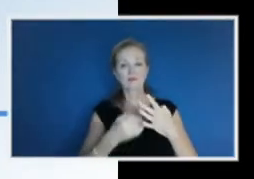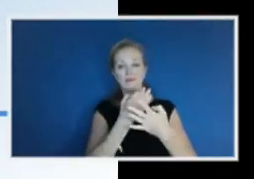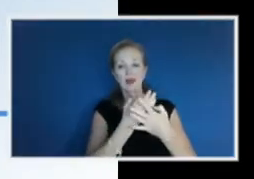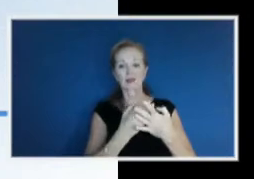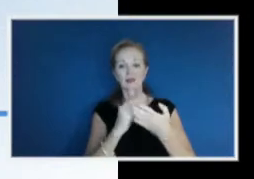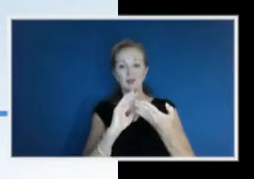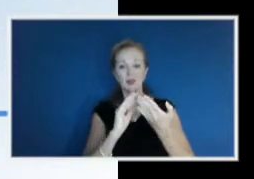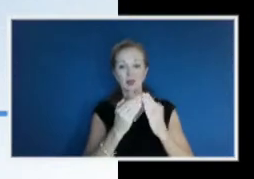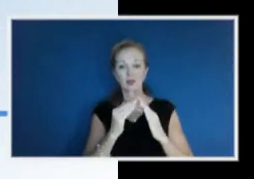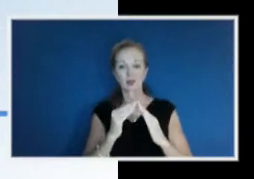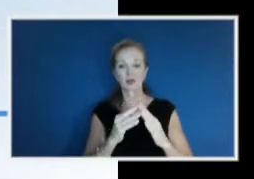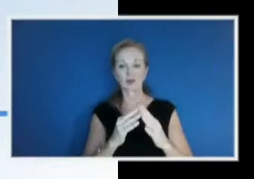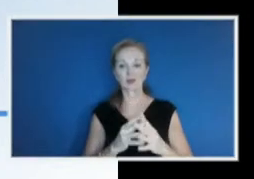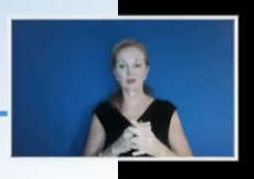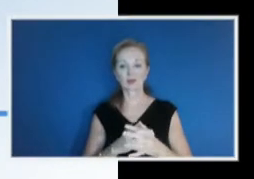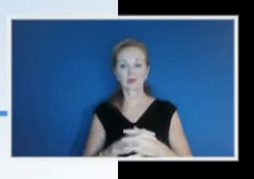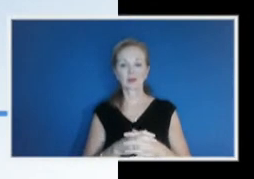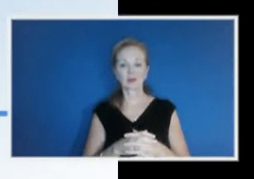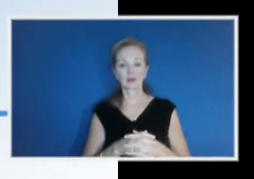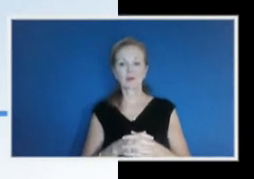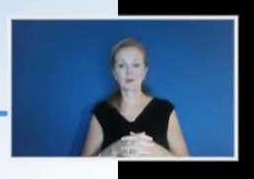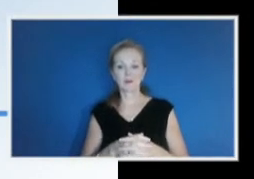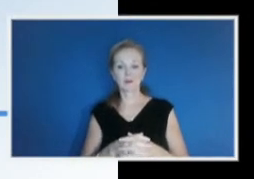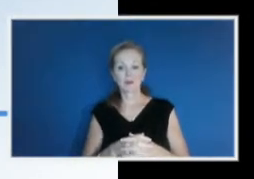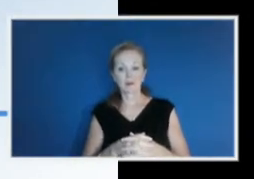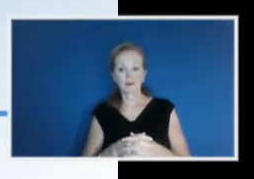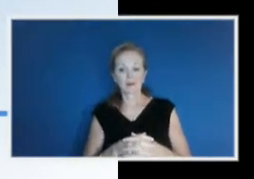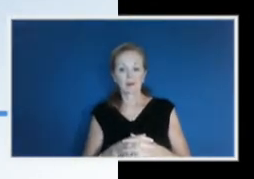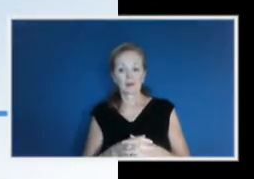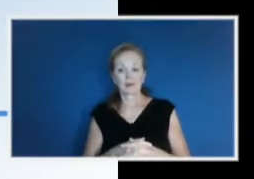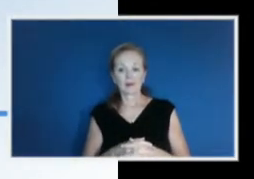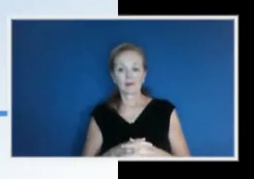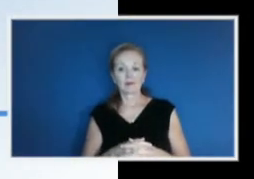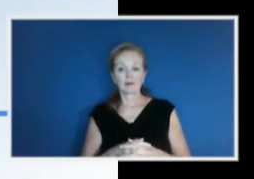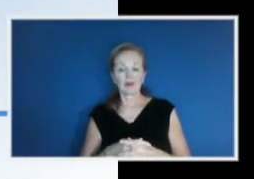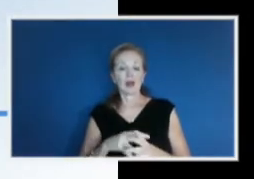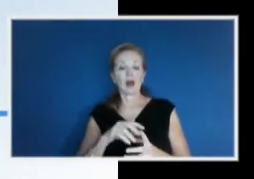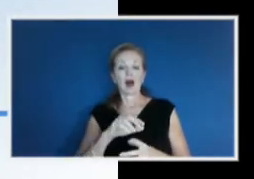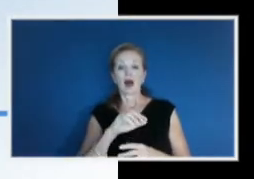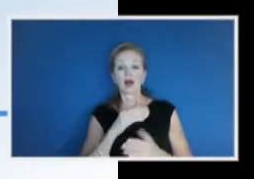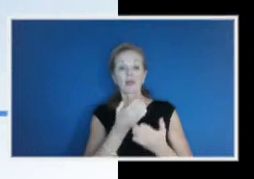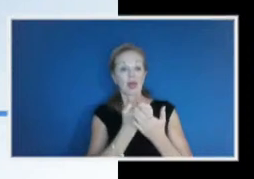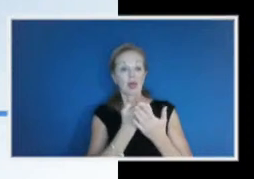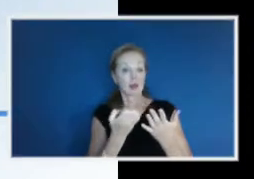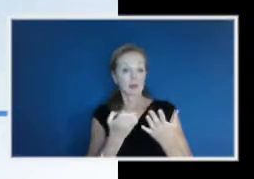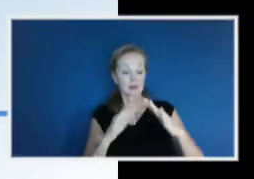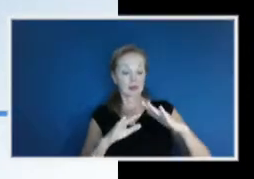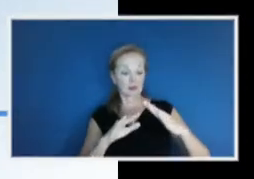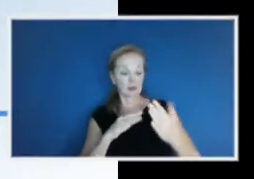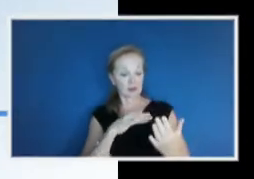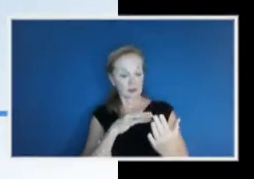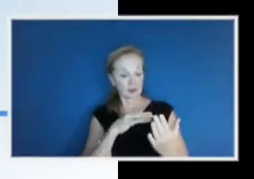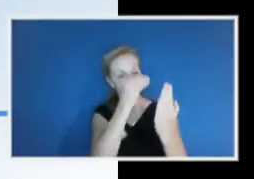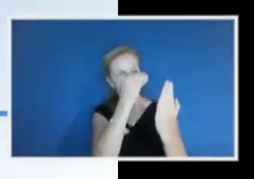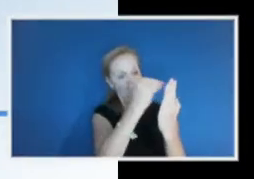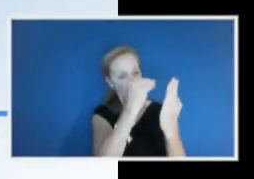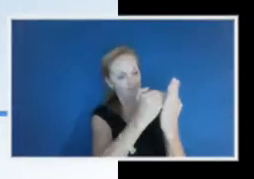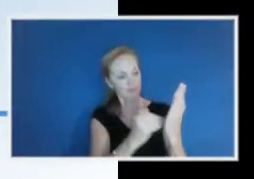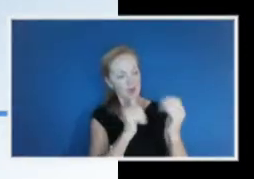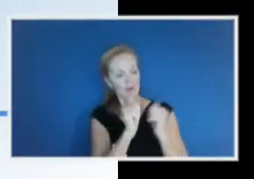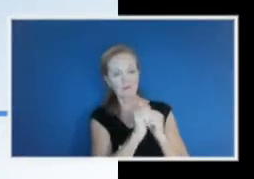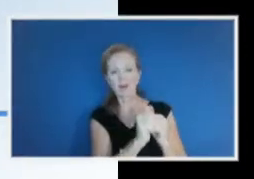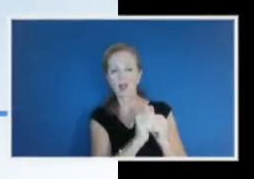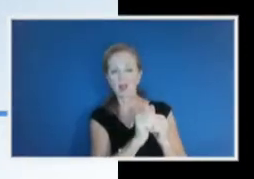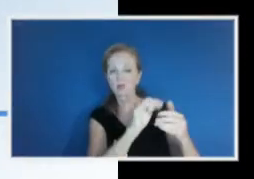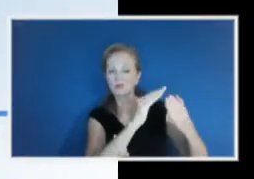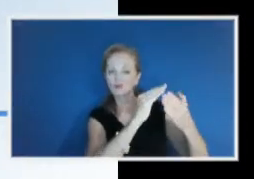I mean, I'm a little too close to this. There we go. Okay. So here are the elements in the study. This just basically follows along with the table of contents, so I